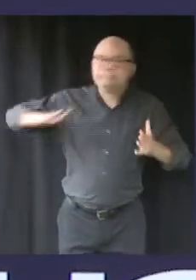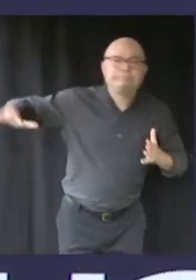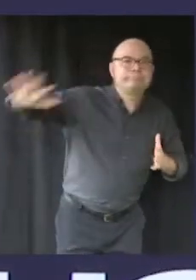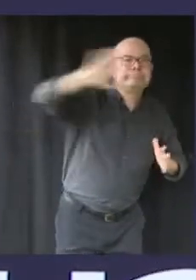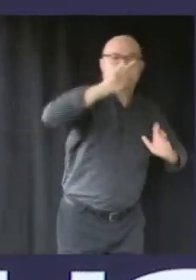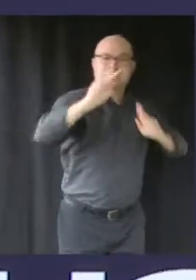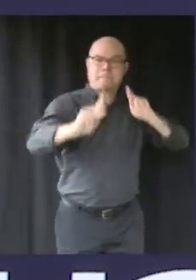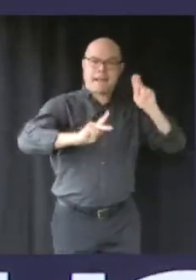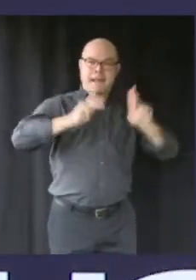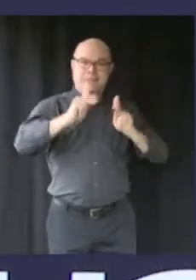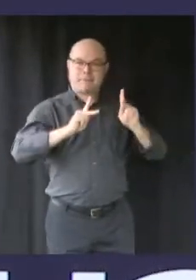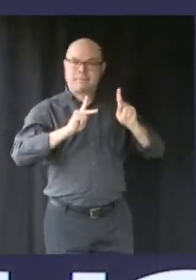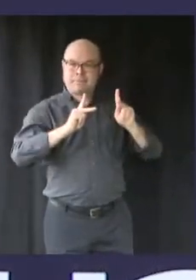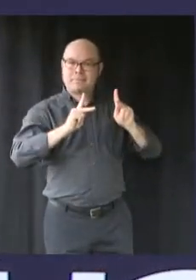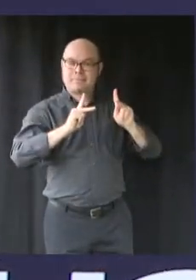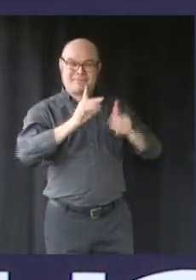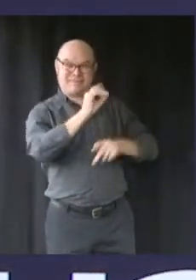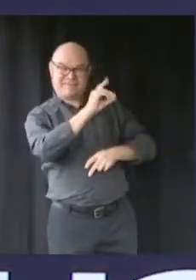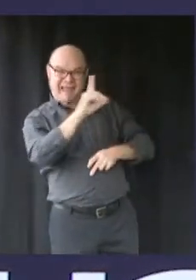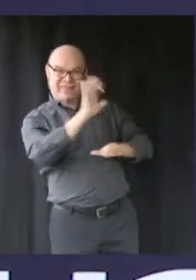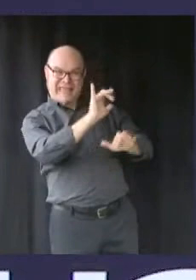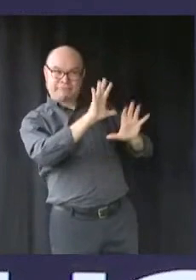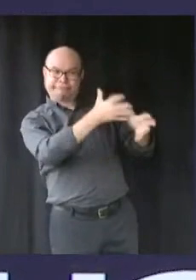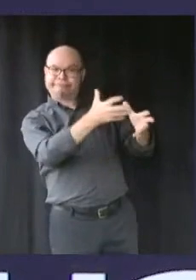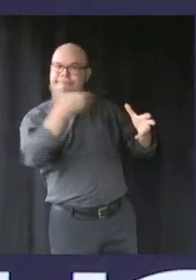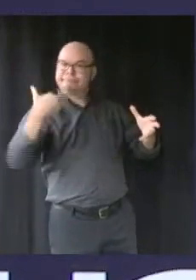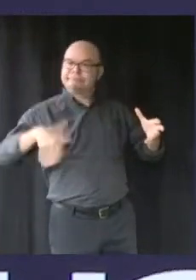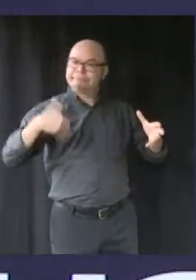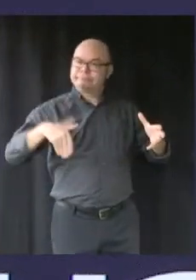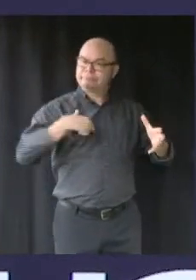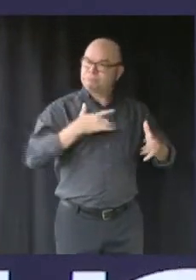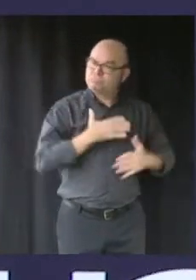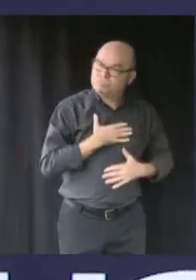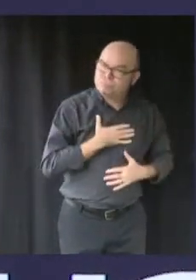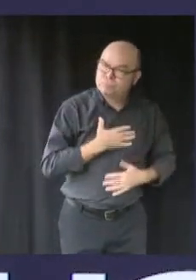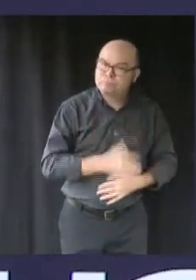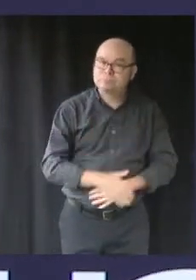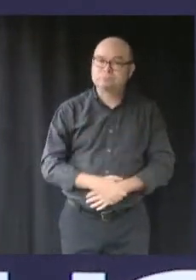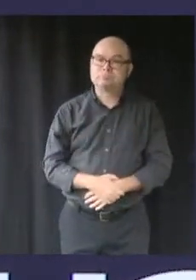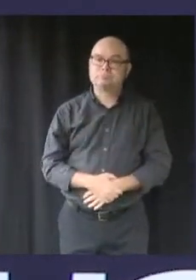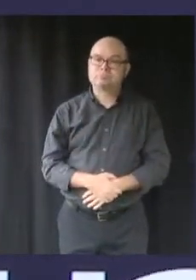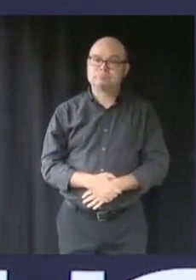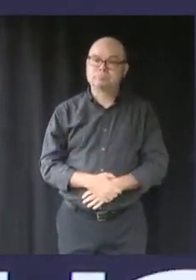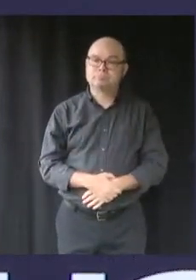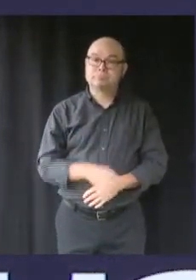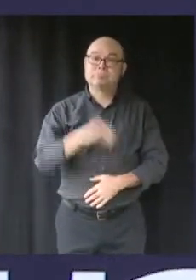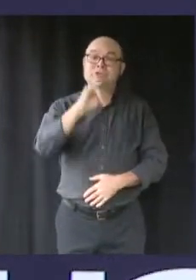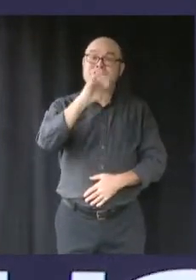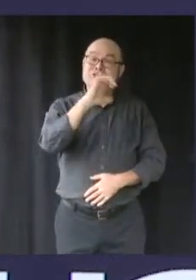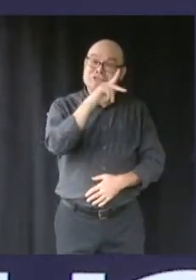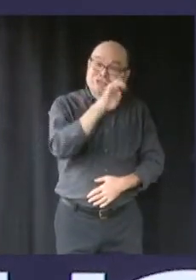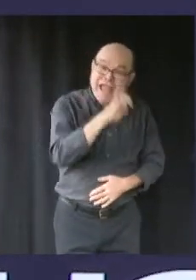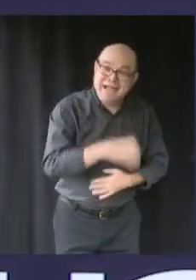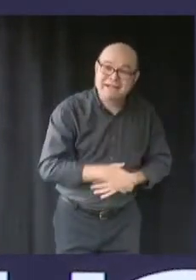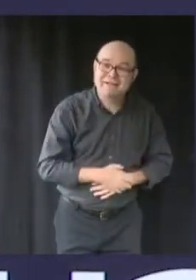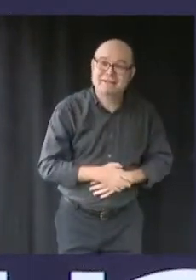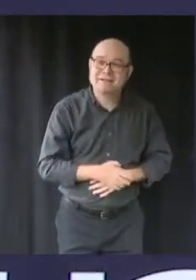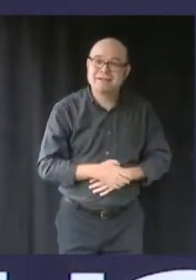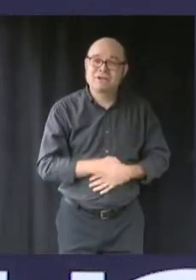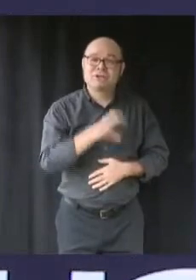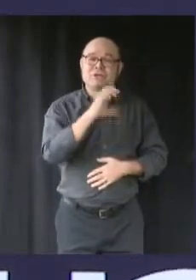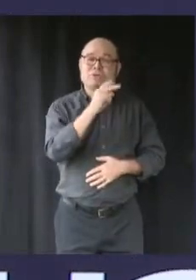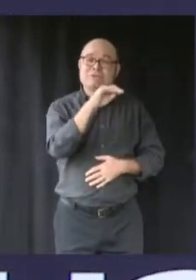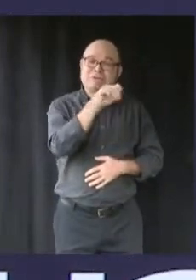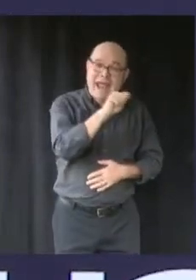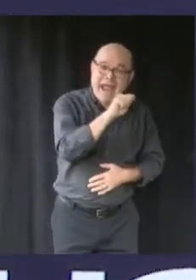pretty extraordinary. And I look at Jackie and I look at Christina, and my heart swells. And we